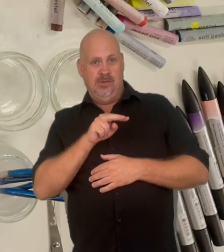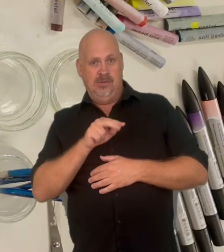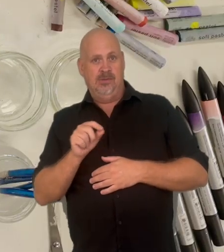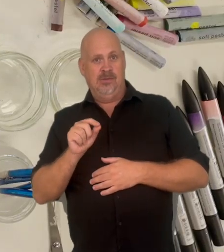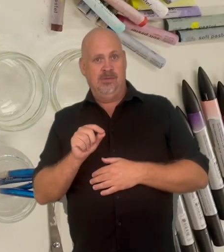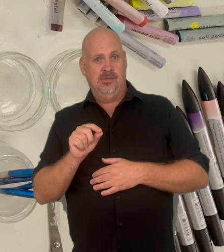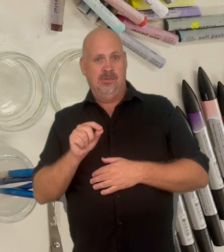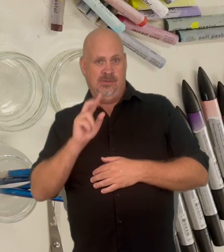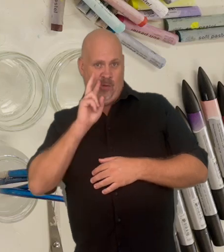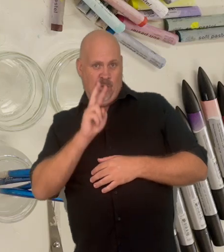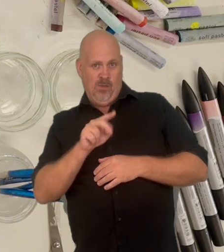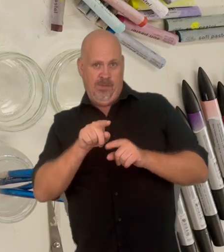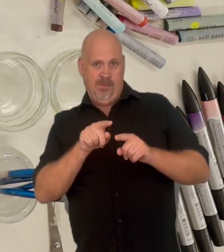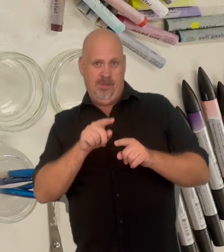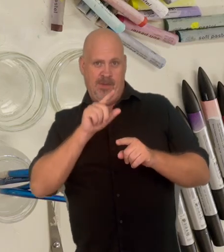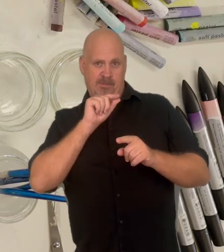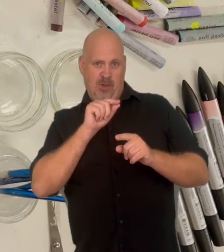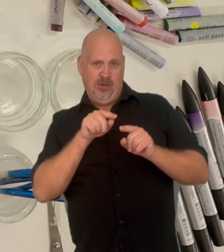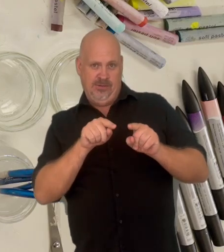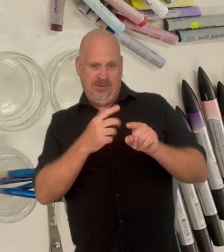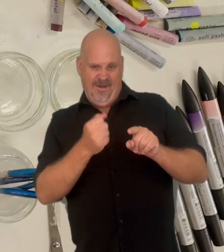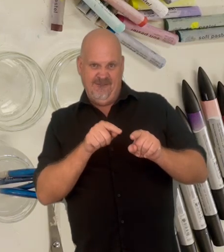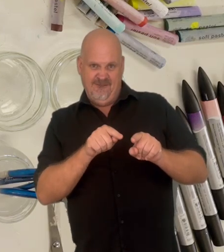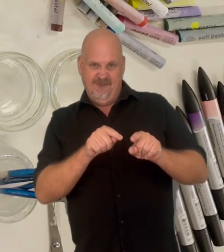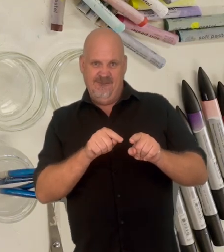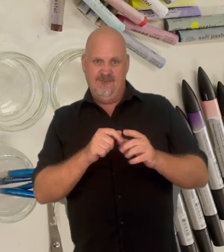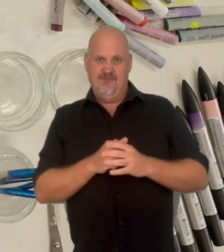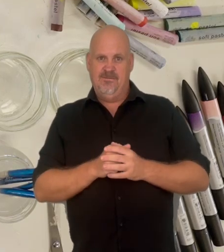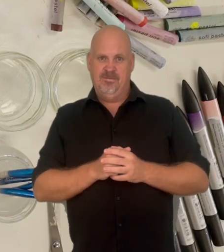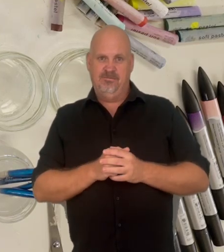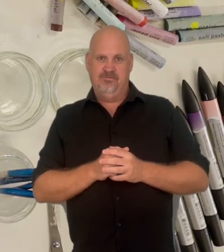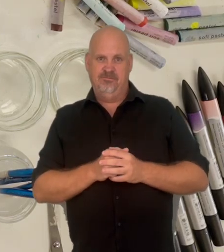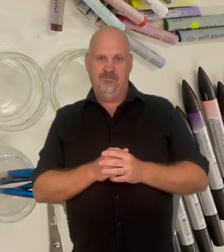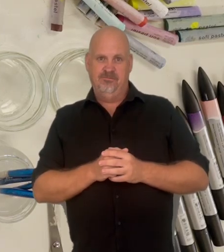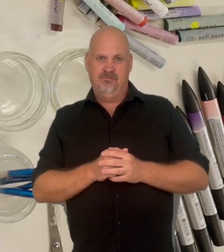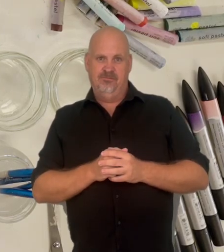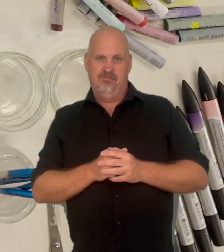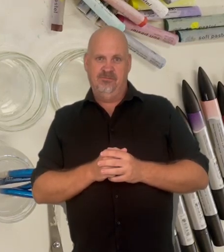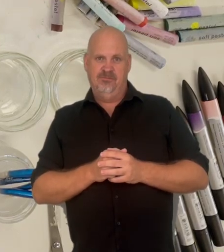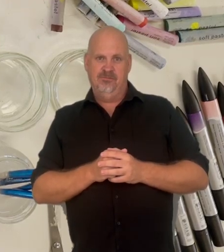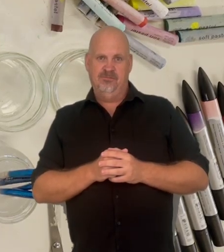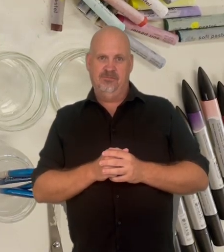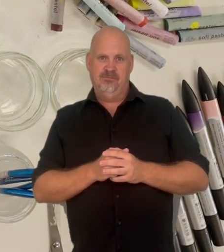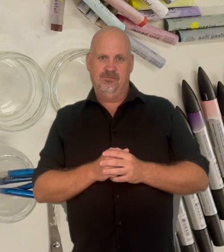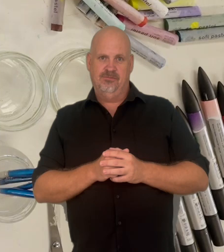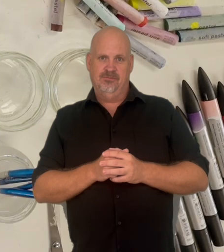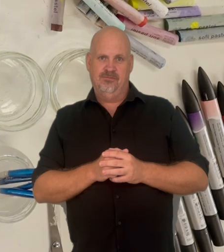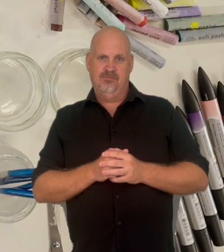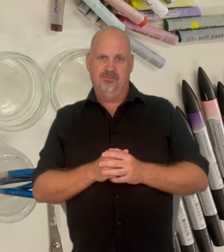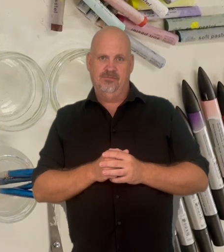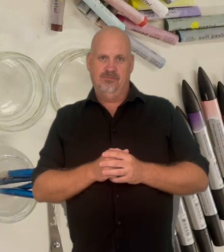bird. So I'm going to have this bird. I think I'll take the bird like that. Or no,